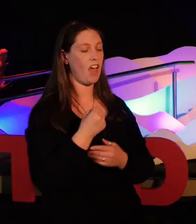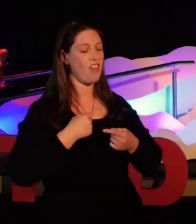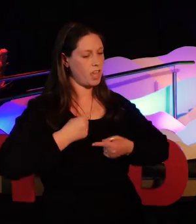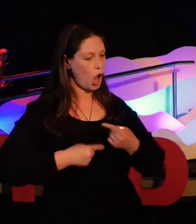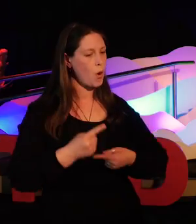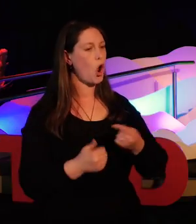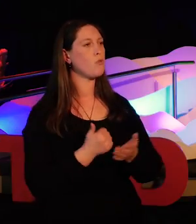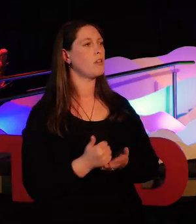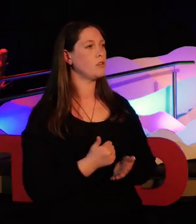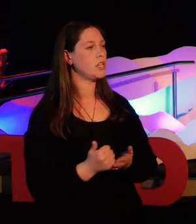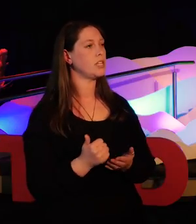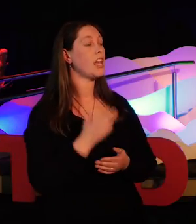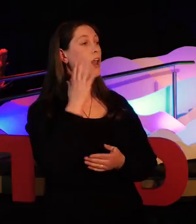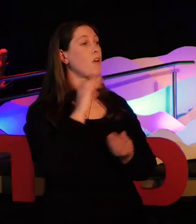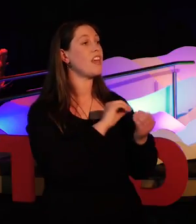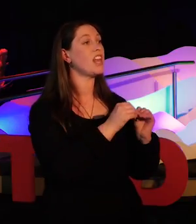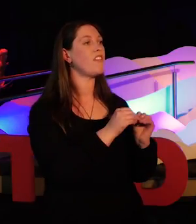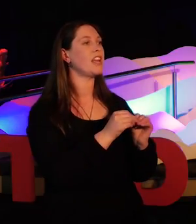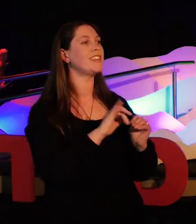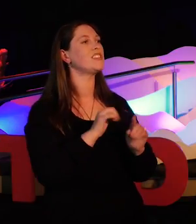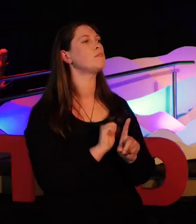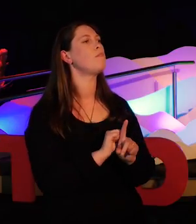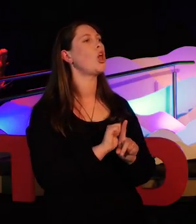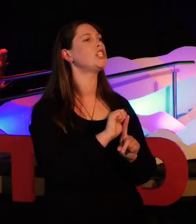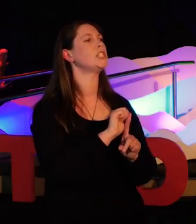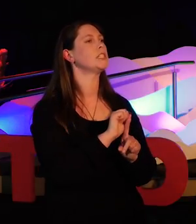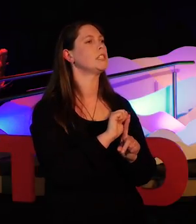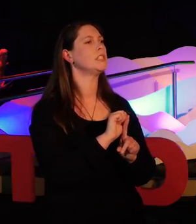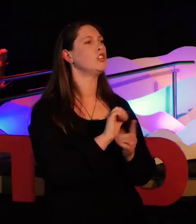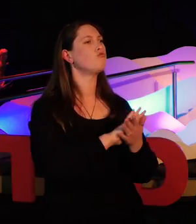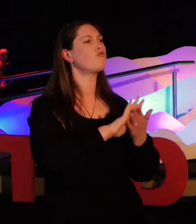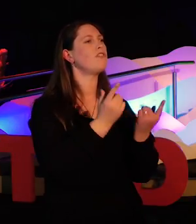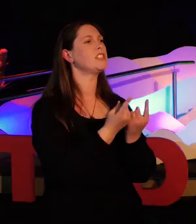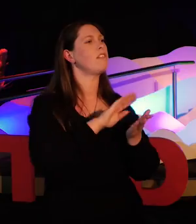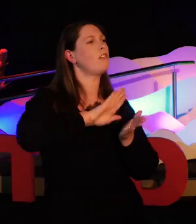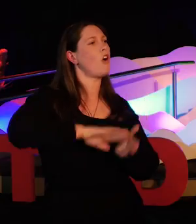they keep them rolling. And where they're innovating is polishing and sandpapering the edges.